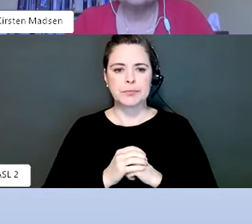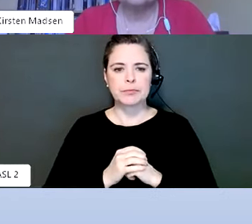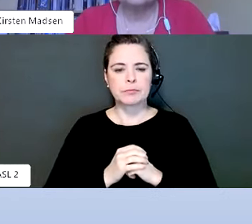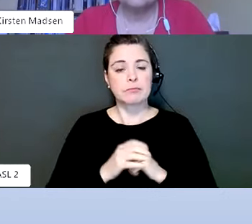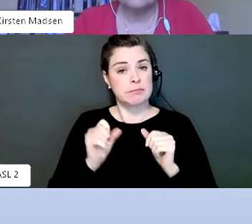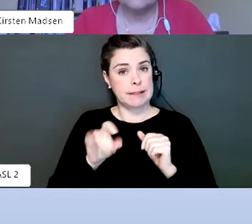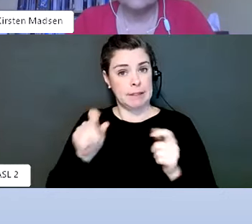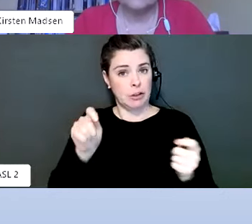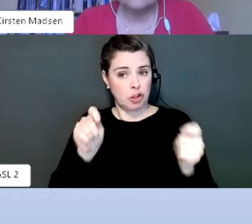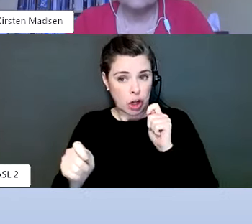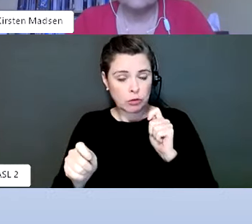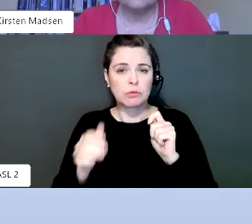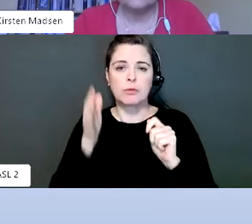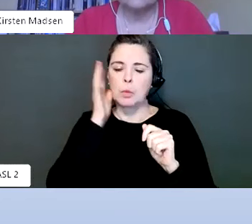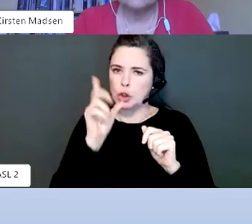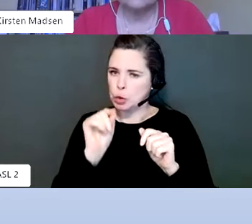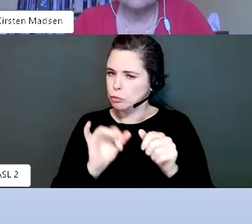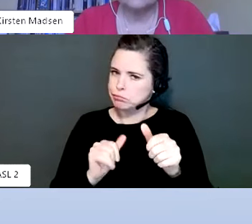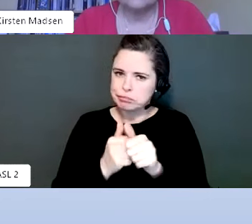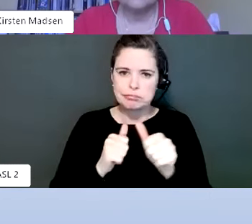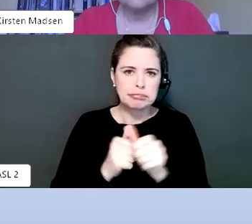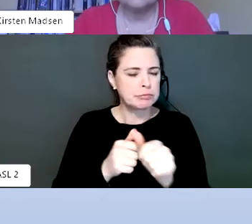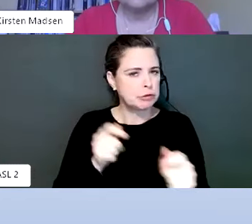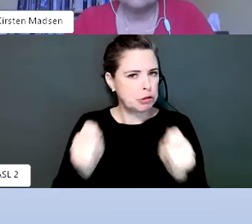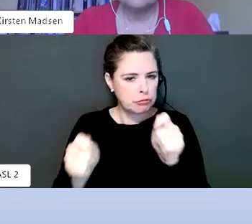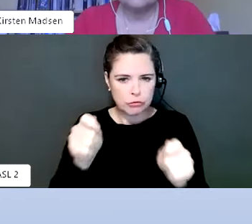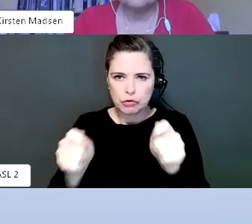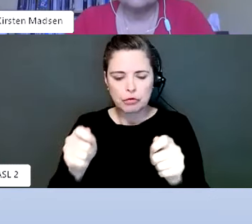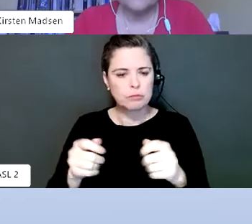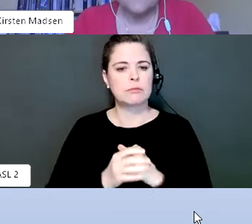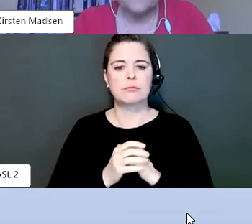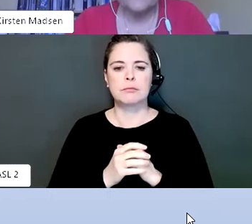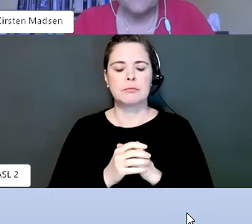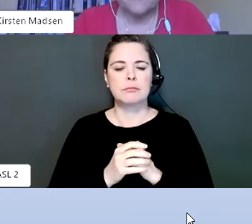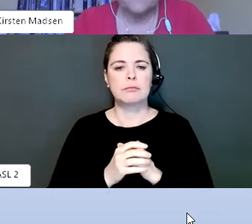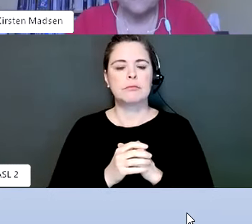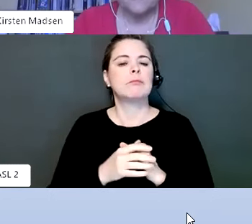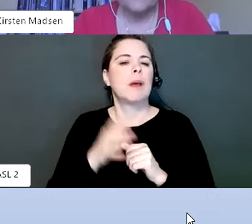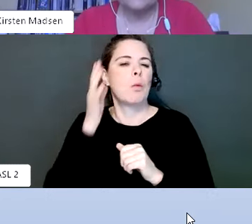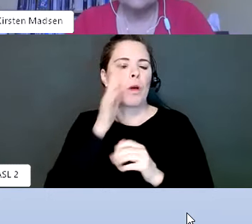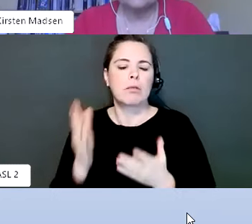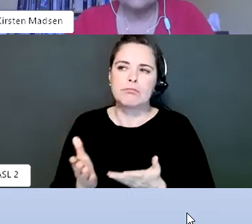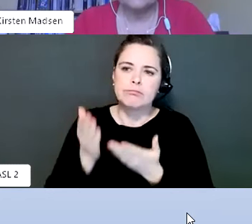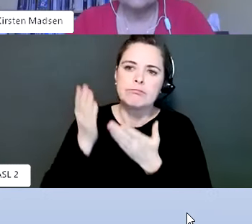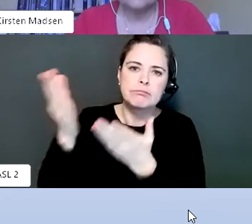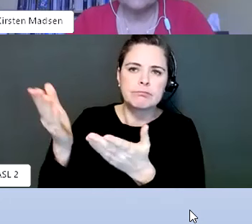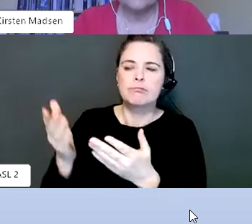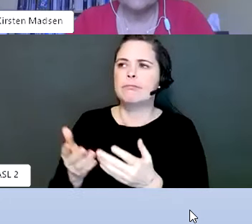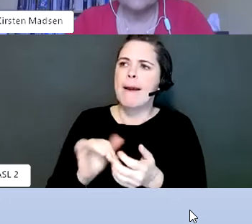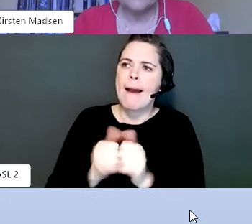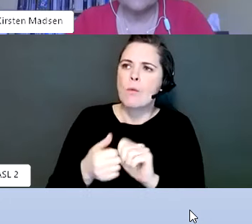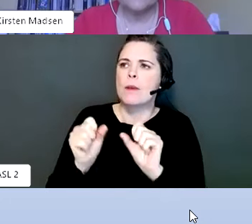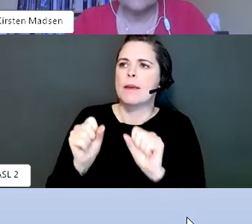to the toolkit, which we'll discuss further today as well, and making further recommendations on how to expand on the toolkit as